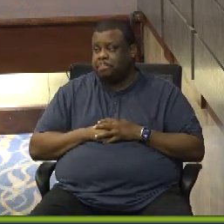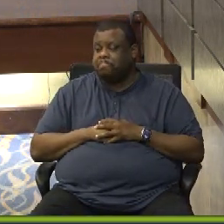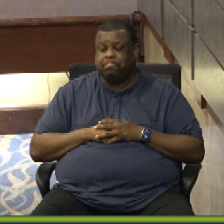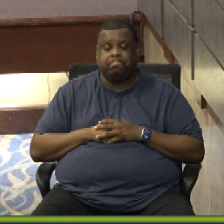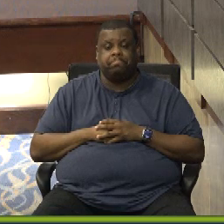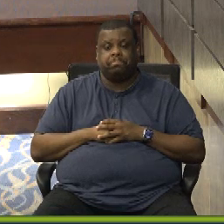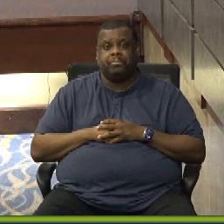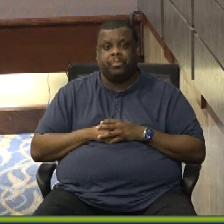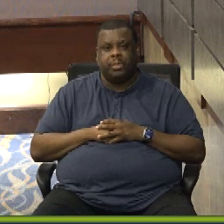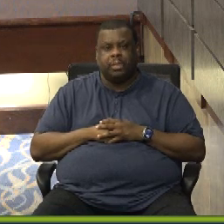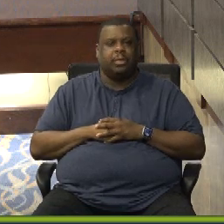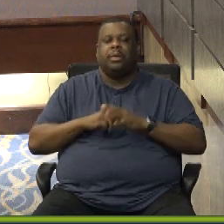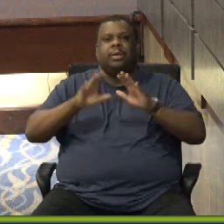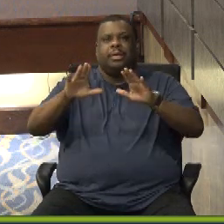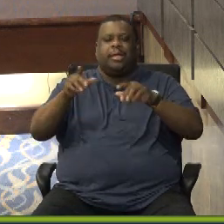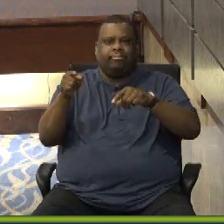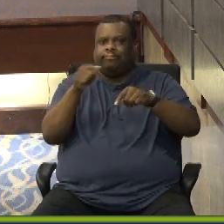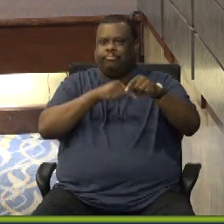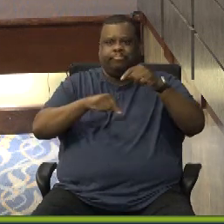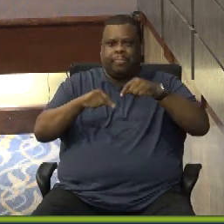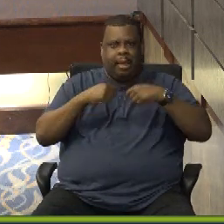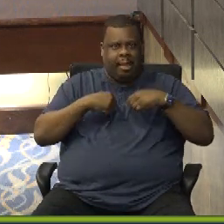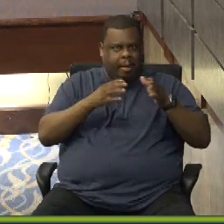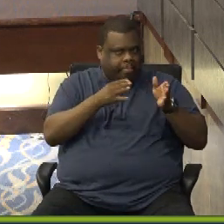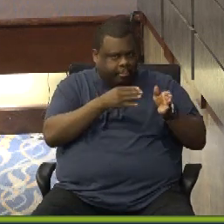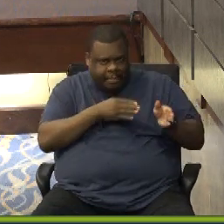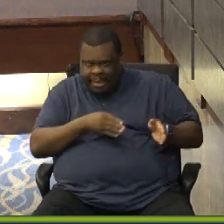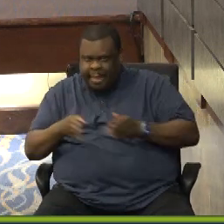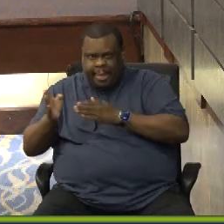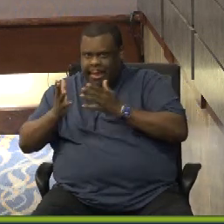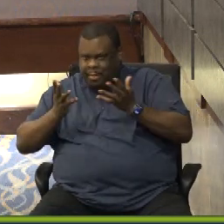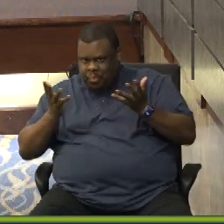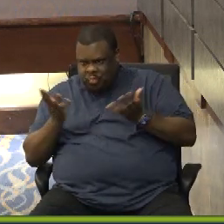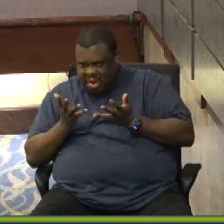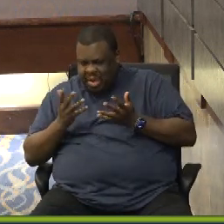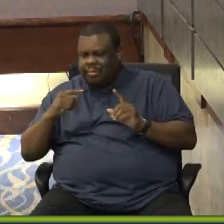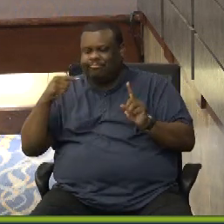So getting back to strategy, Christina, I'll let you say a few words, and then